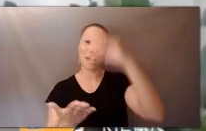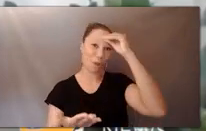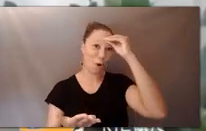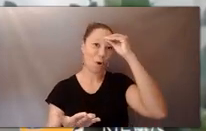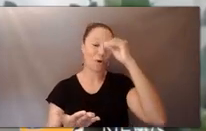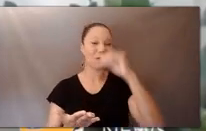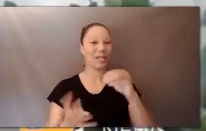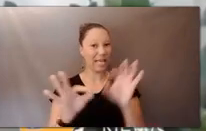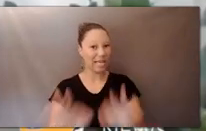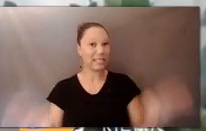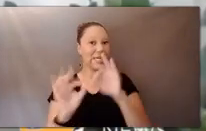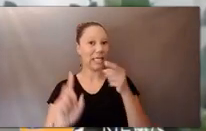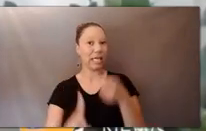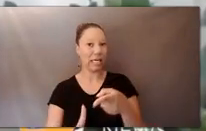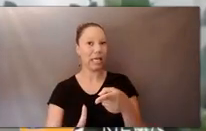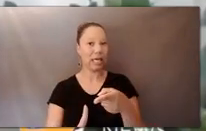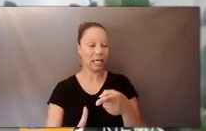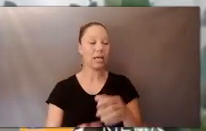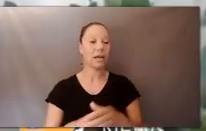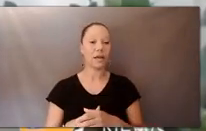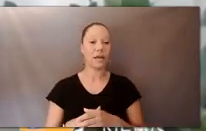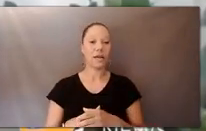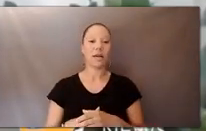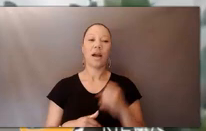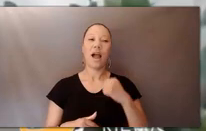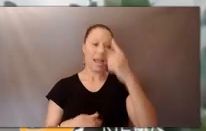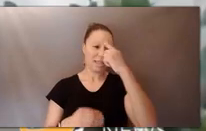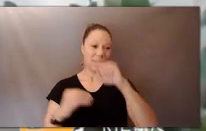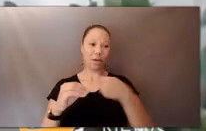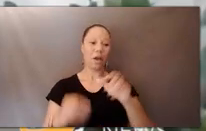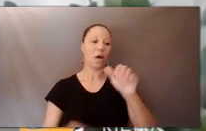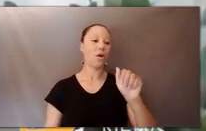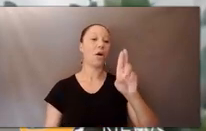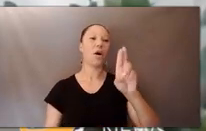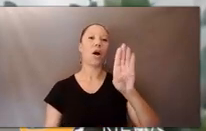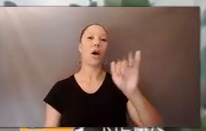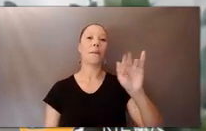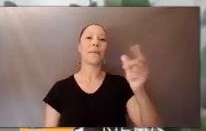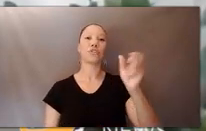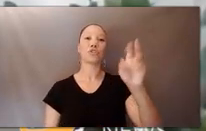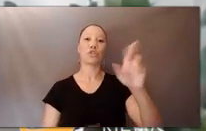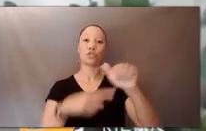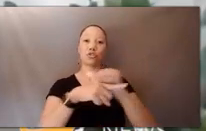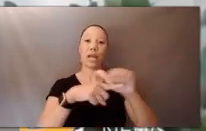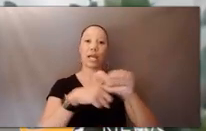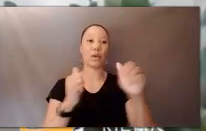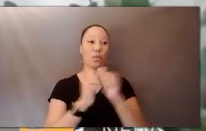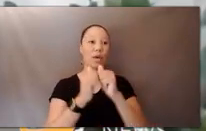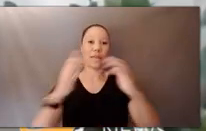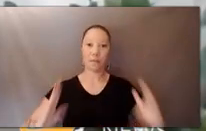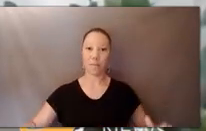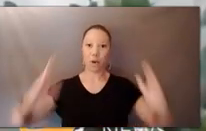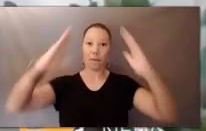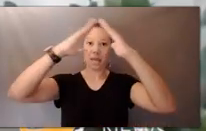one of the key things that we can all do. I kind of reflect back on that Arbinger training we've all had about the pyramid, and at